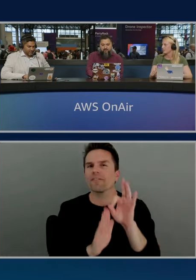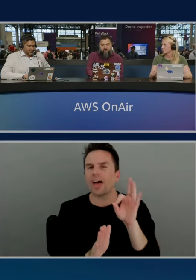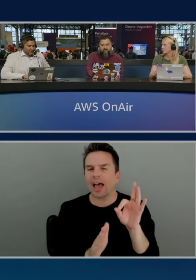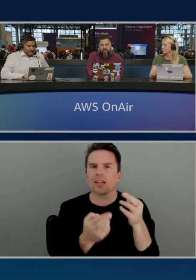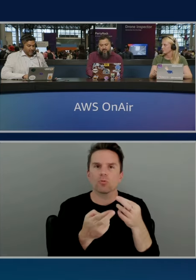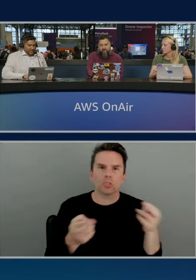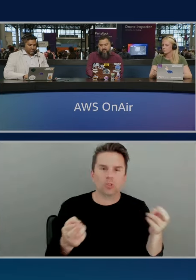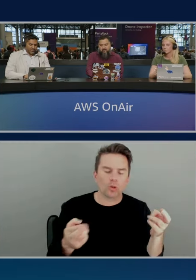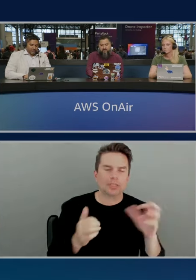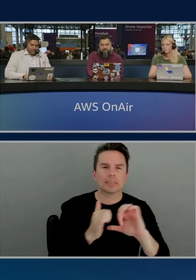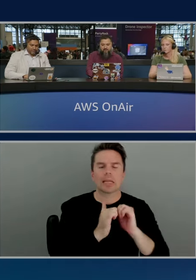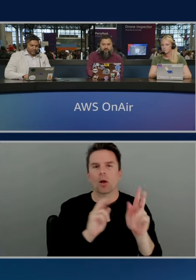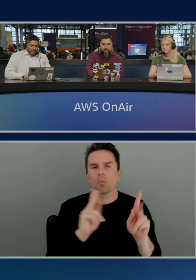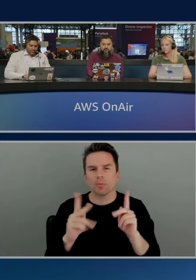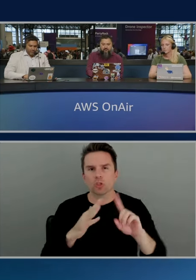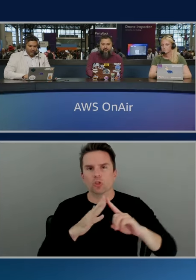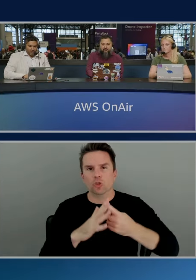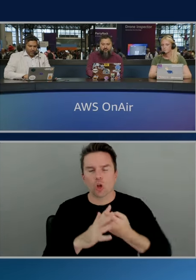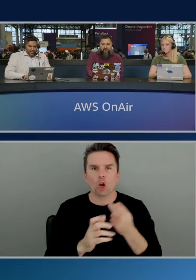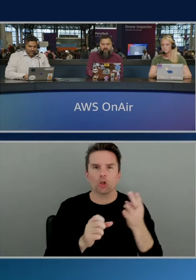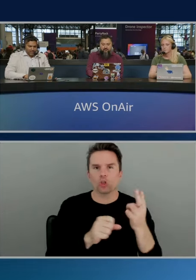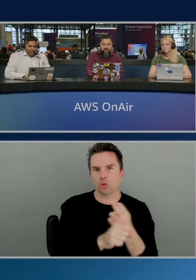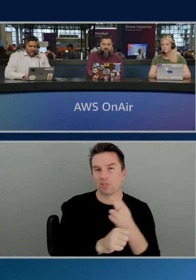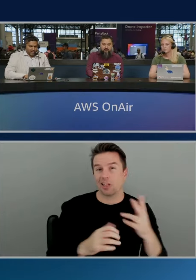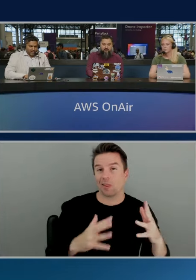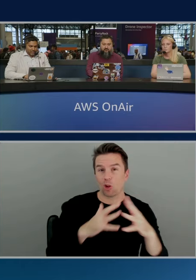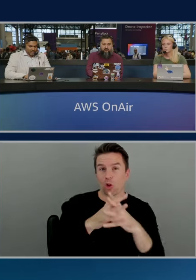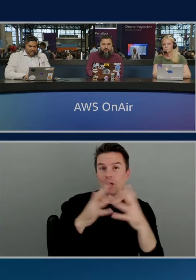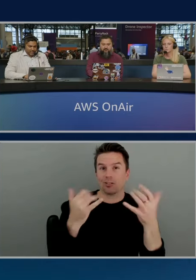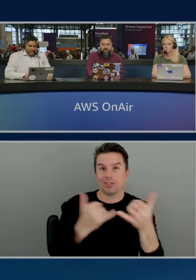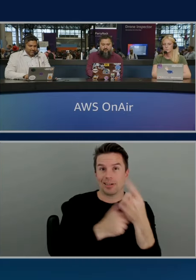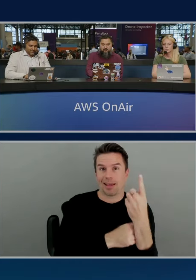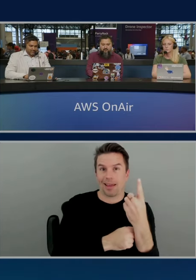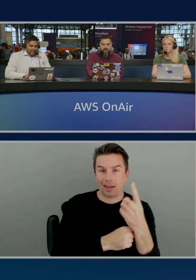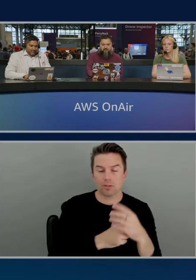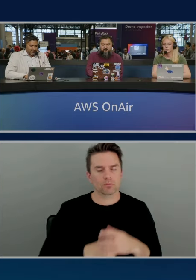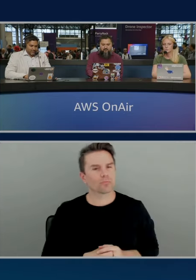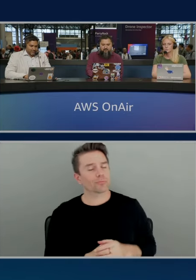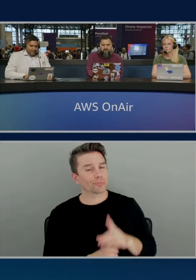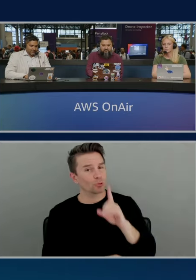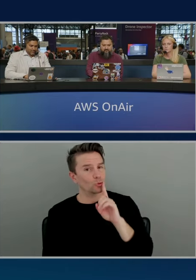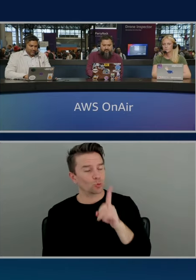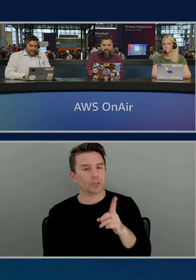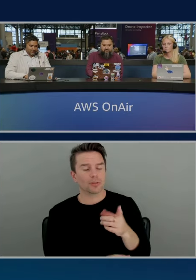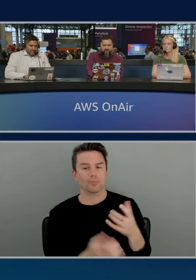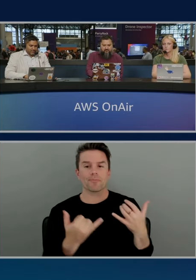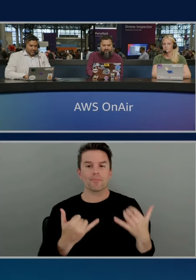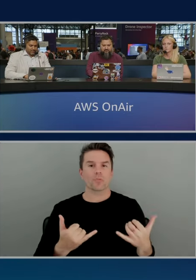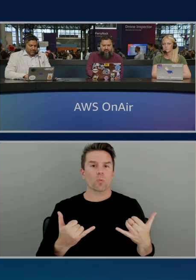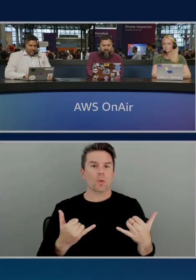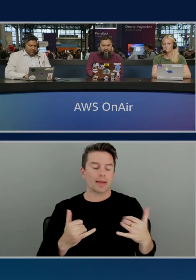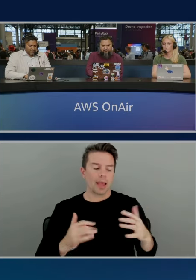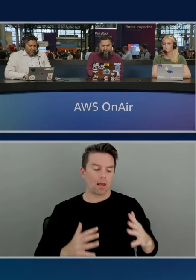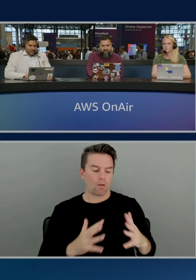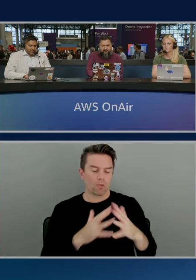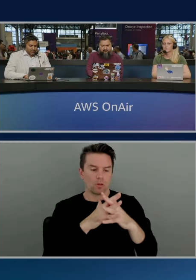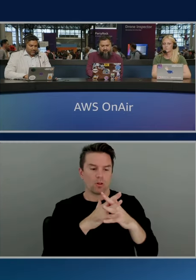today? Yeah, so right now the launch is, let's see.